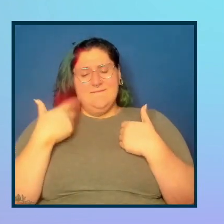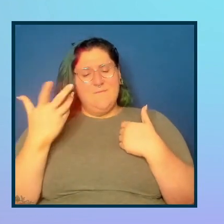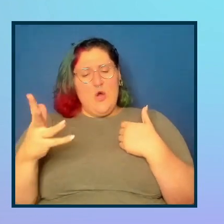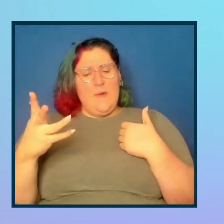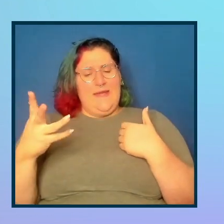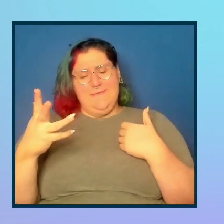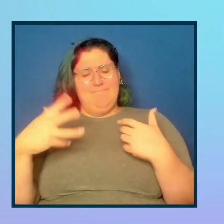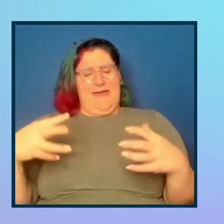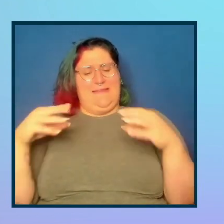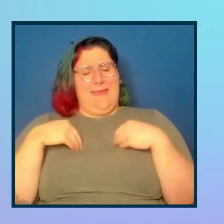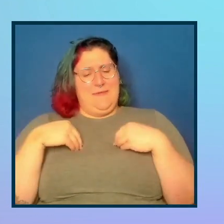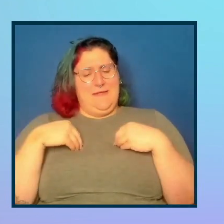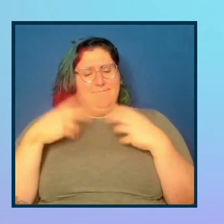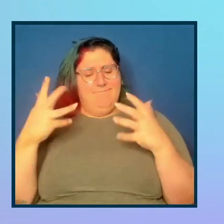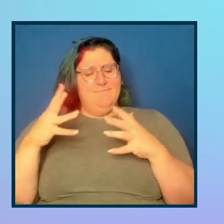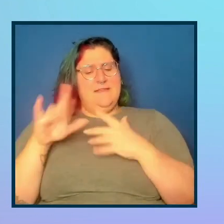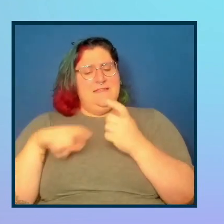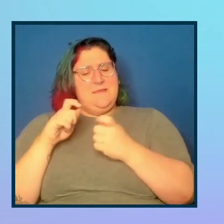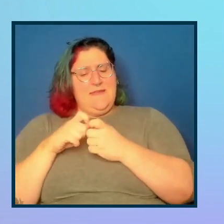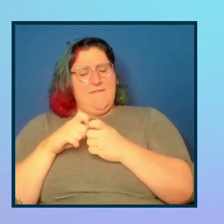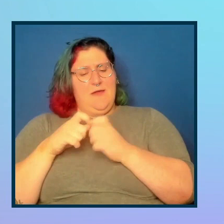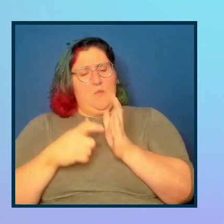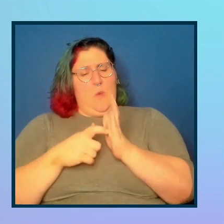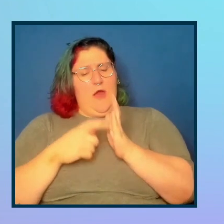users as far as 3D and FOV?